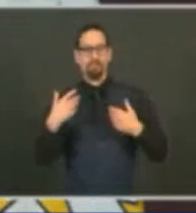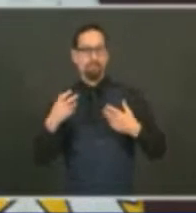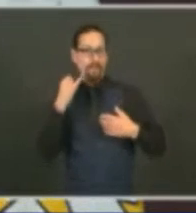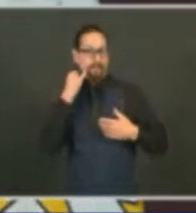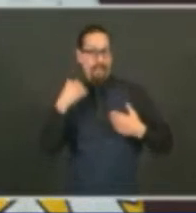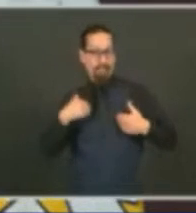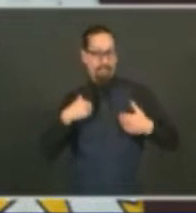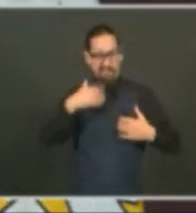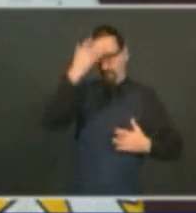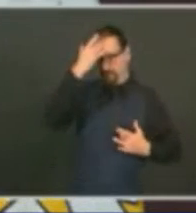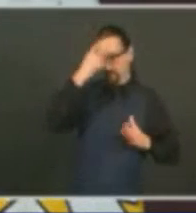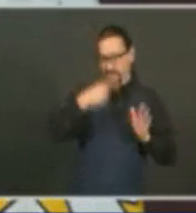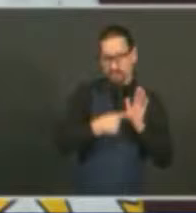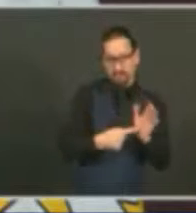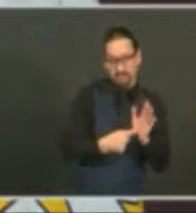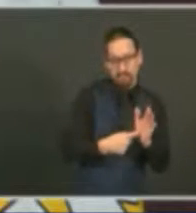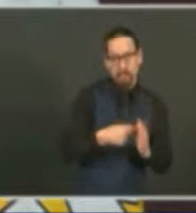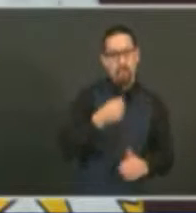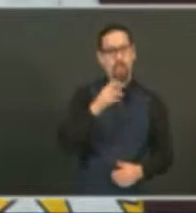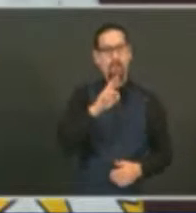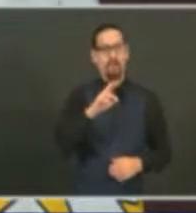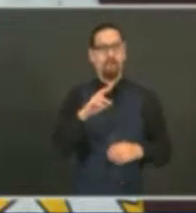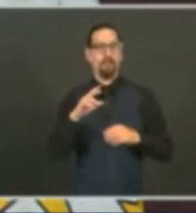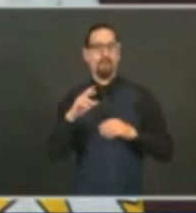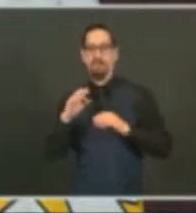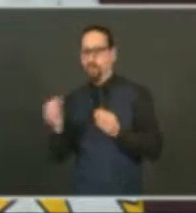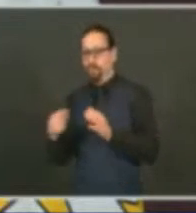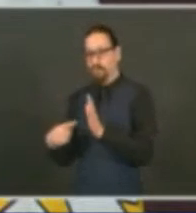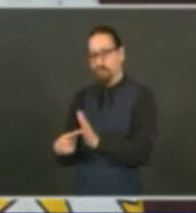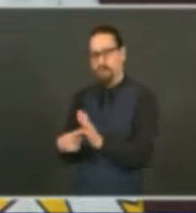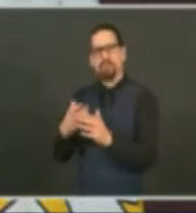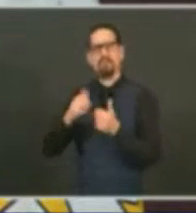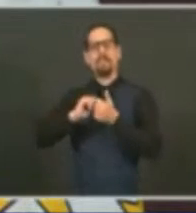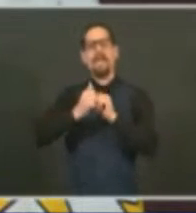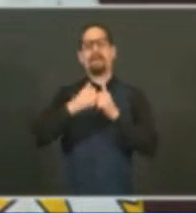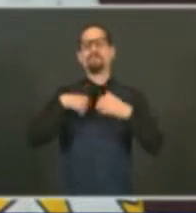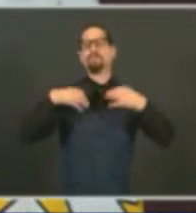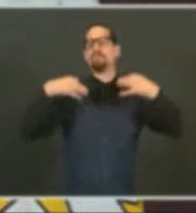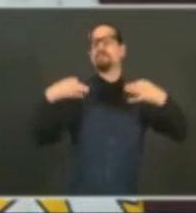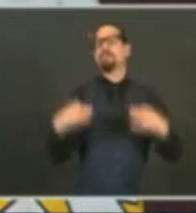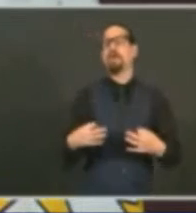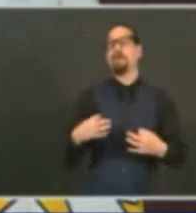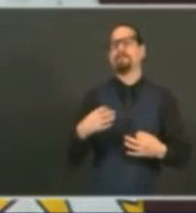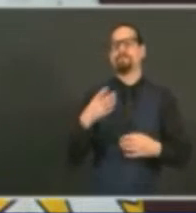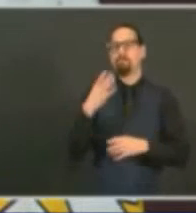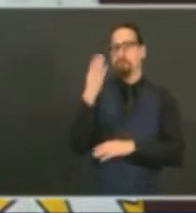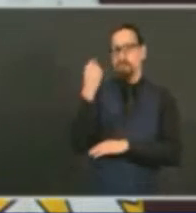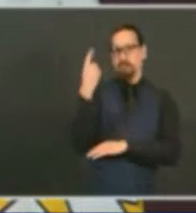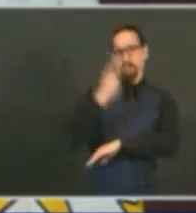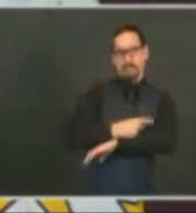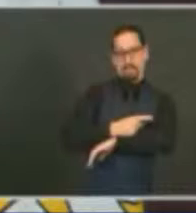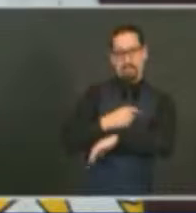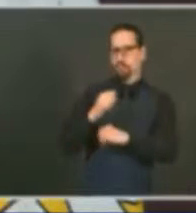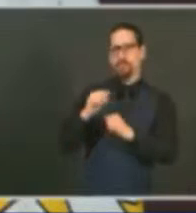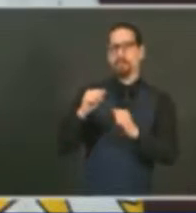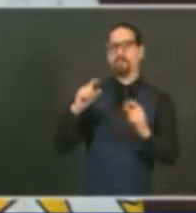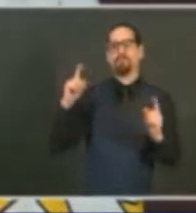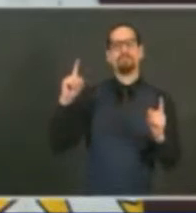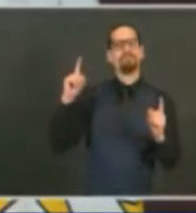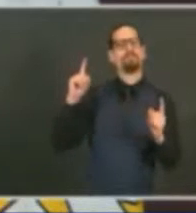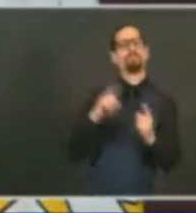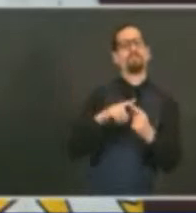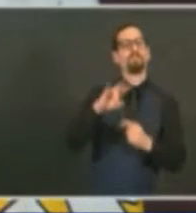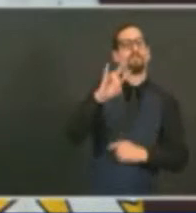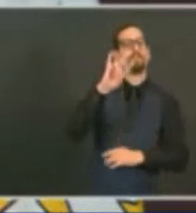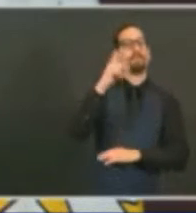a follow-up test to determine shortening that quarantine time to either 7 days or